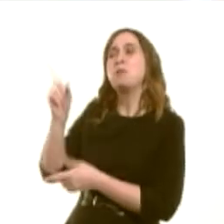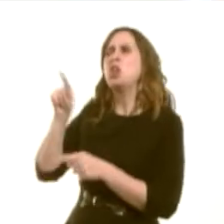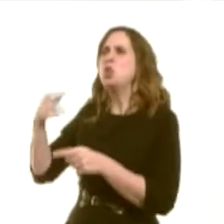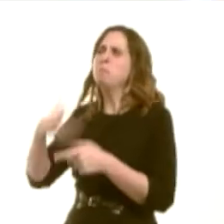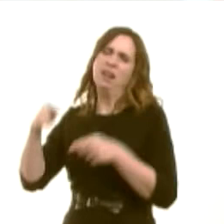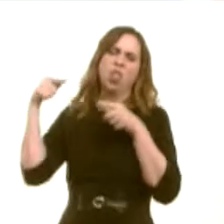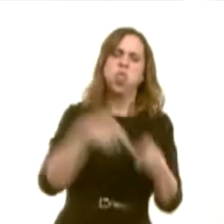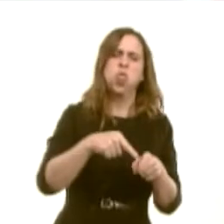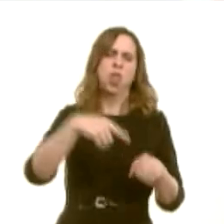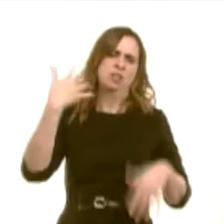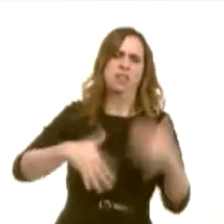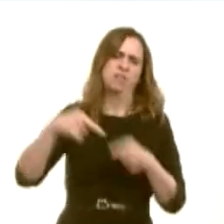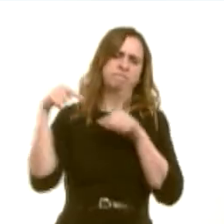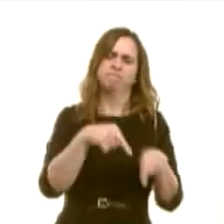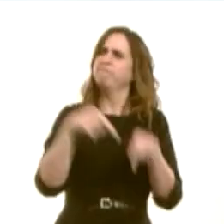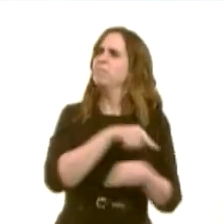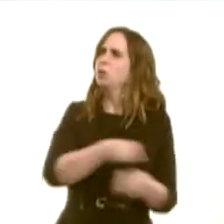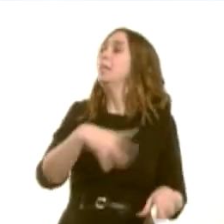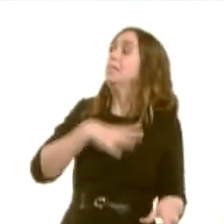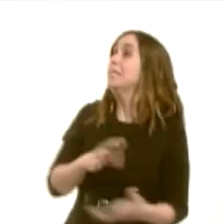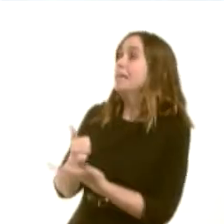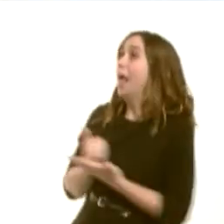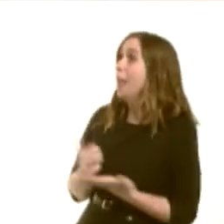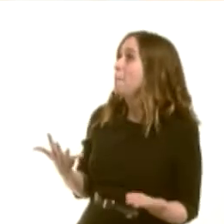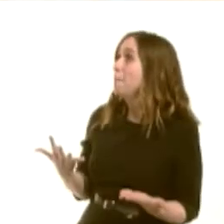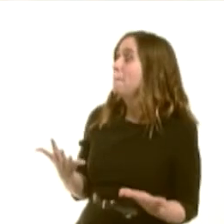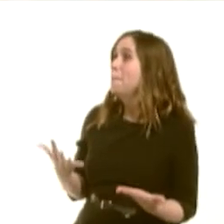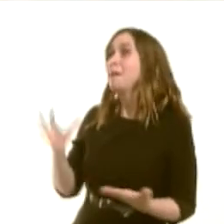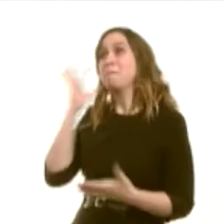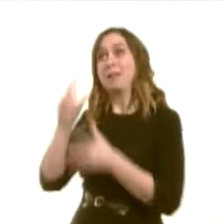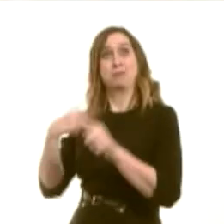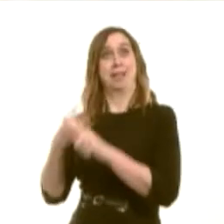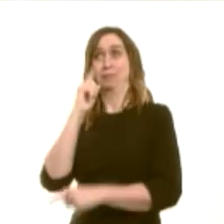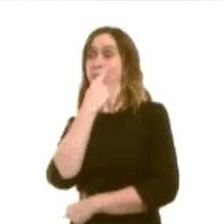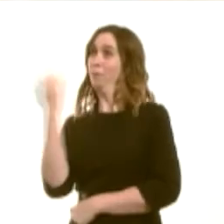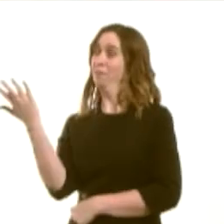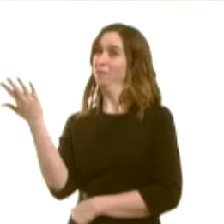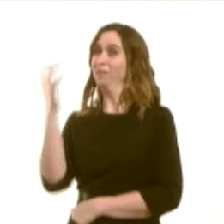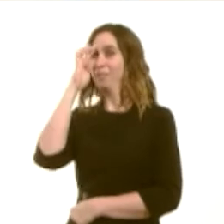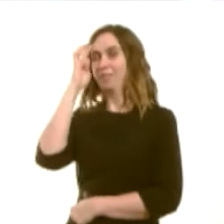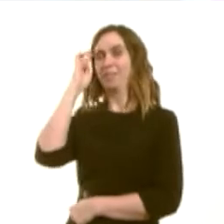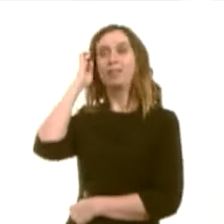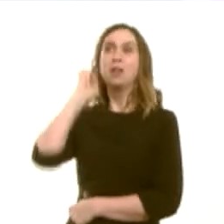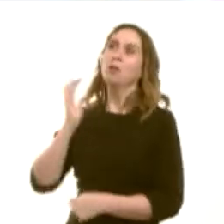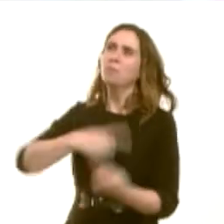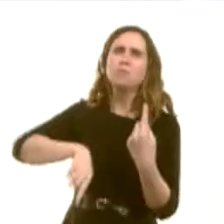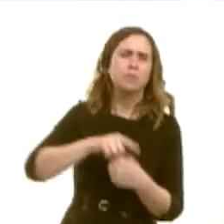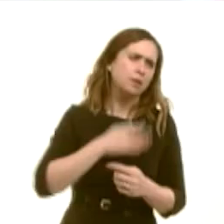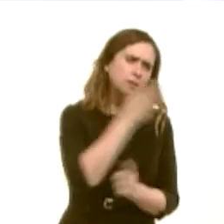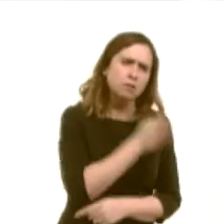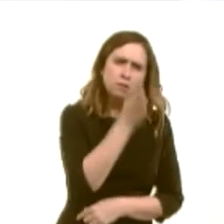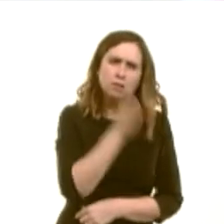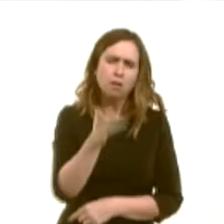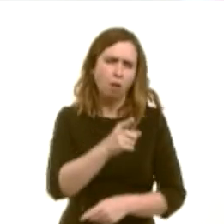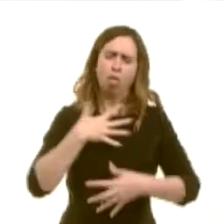people who need help the most. And that's why, of course, the bedrooms are. And yeah, I go around as members, and these benches will go around, and we listen to people who are affected